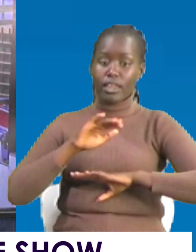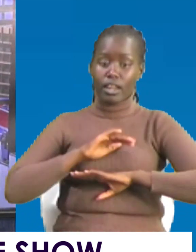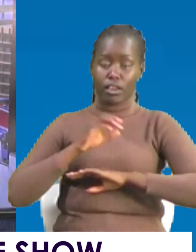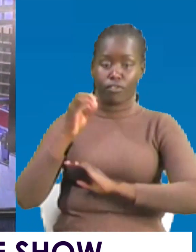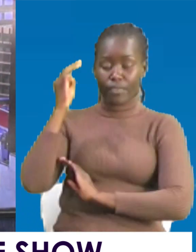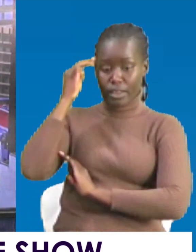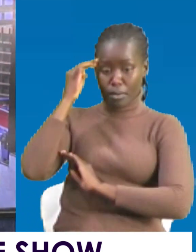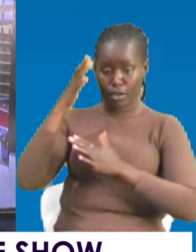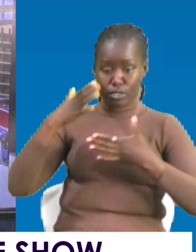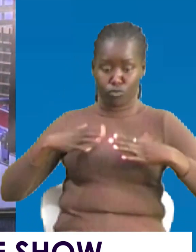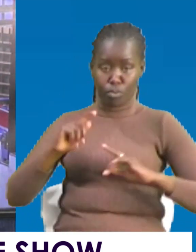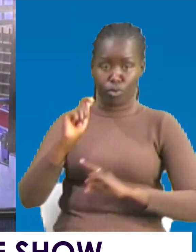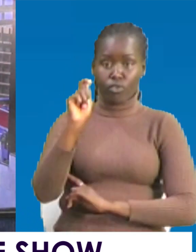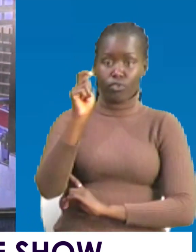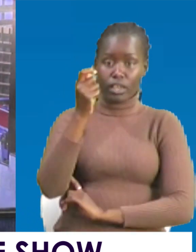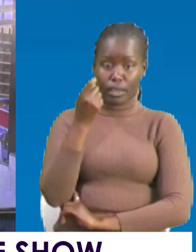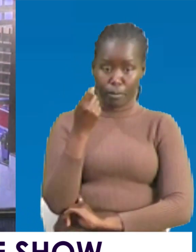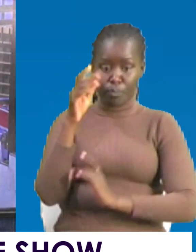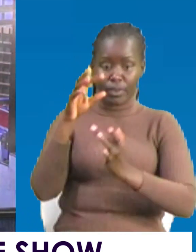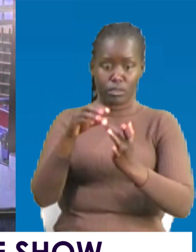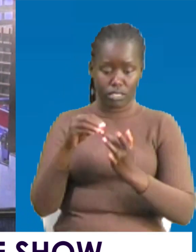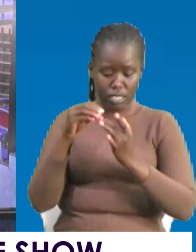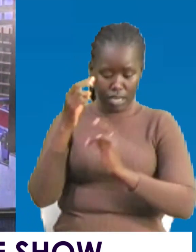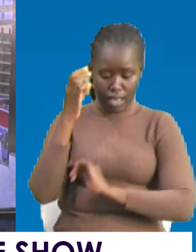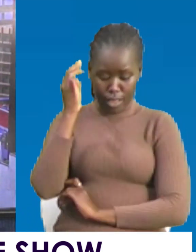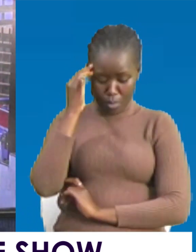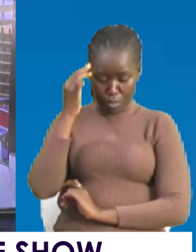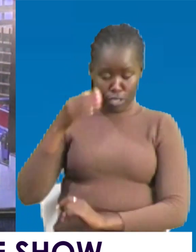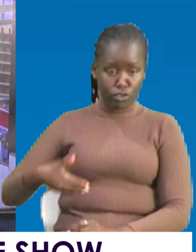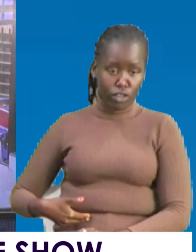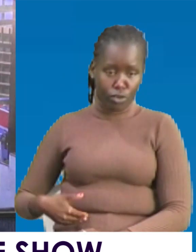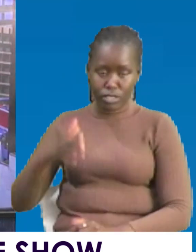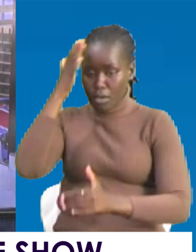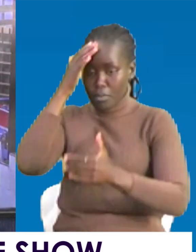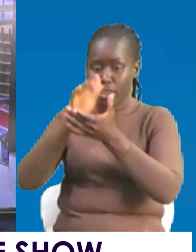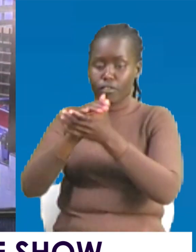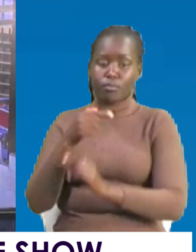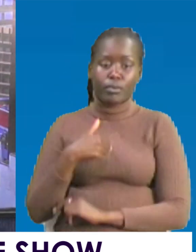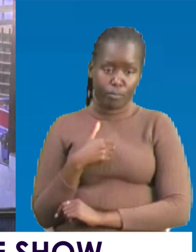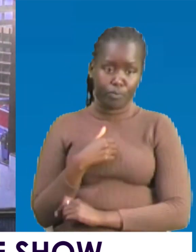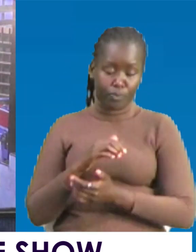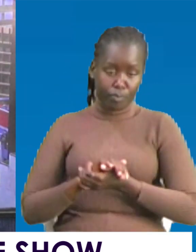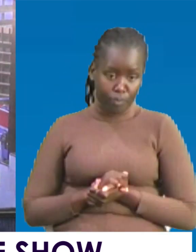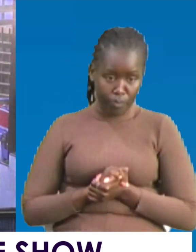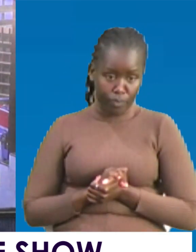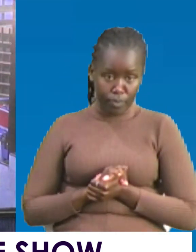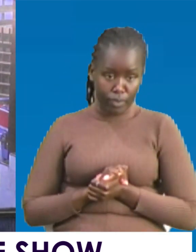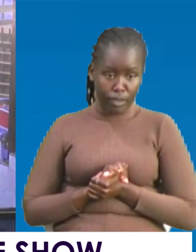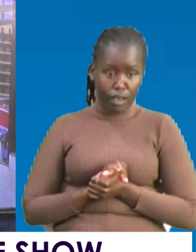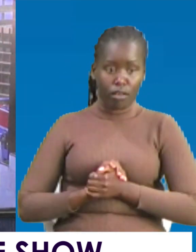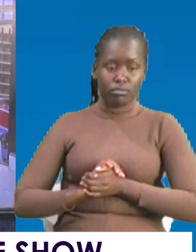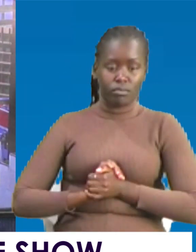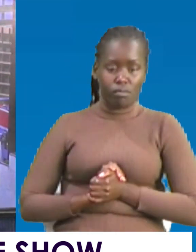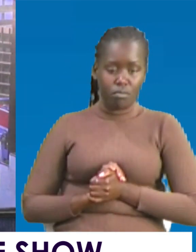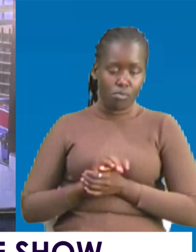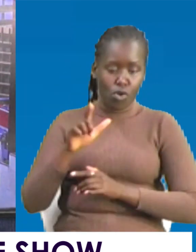minds of the people of Kenya, especially the minds of the youth. Believe you me. Don't underestimate the power in the minds of